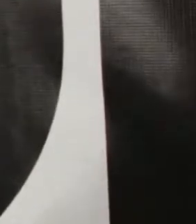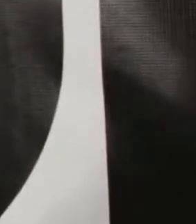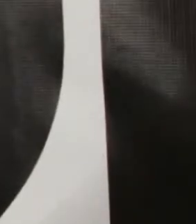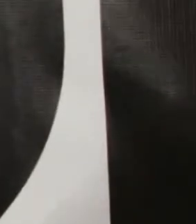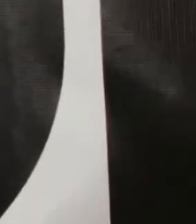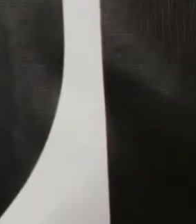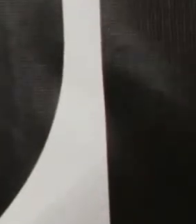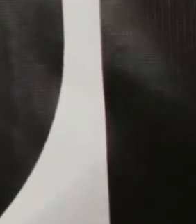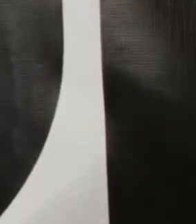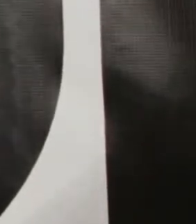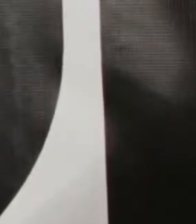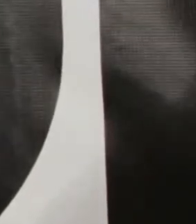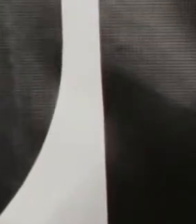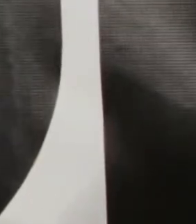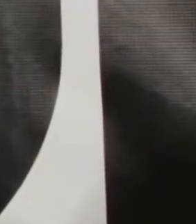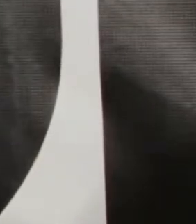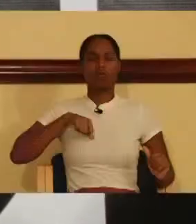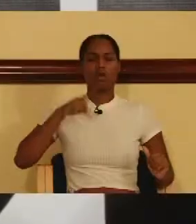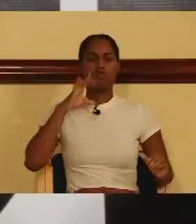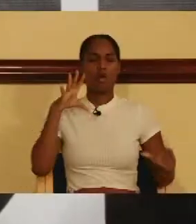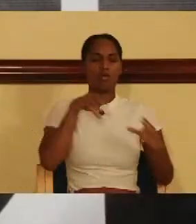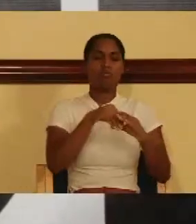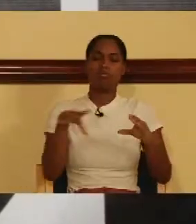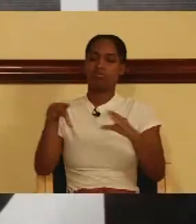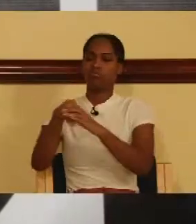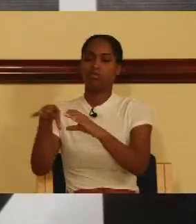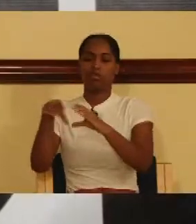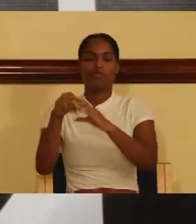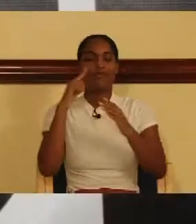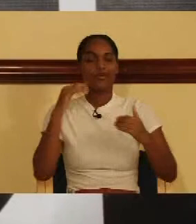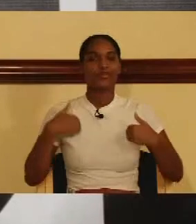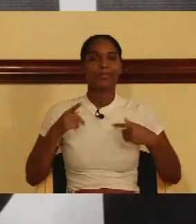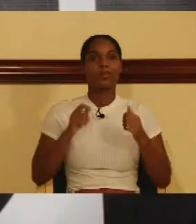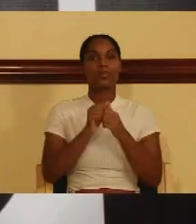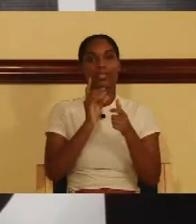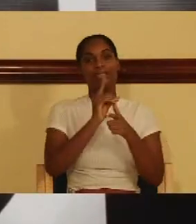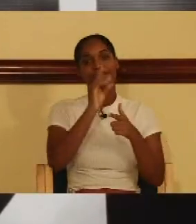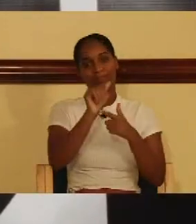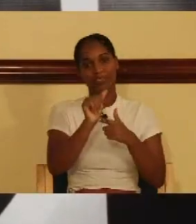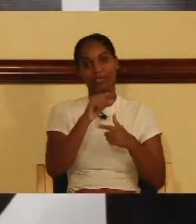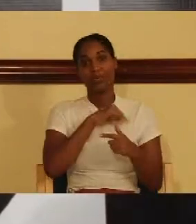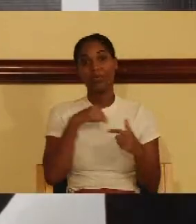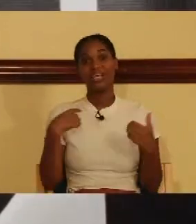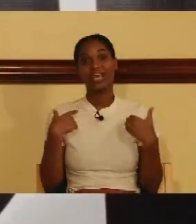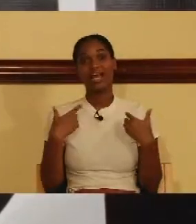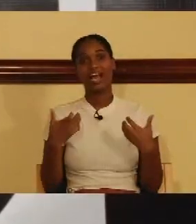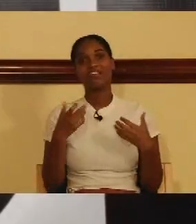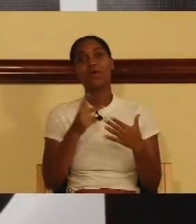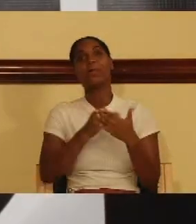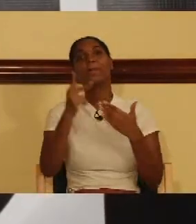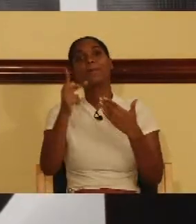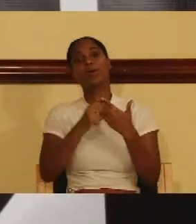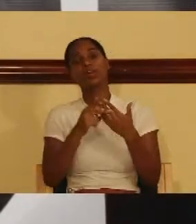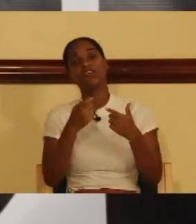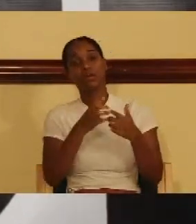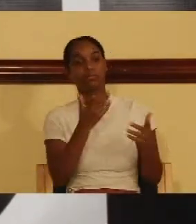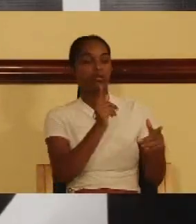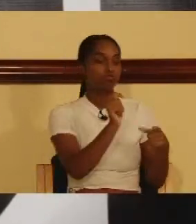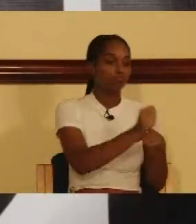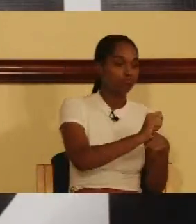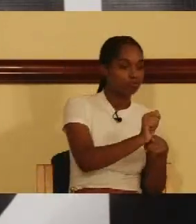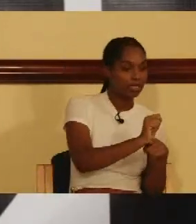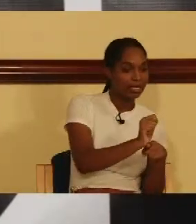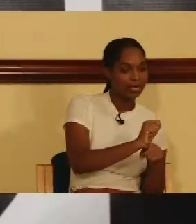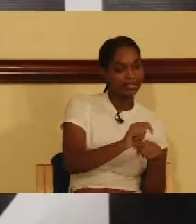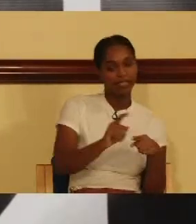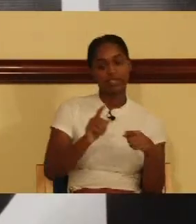the inclusivity of our young persons with disabilities. We have a suite of programs, from traineeship type programs